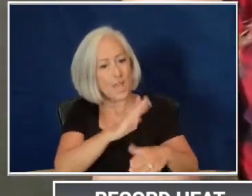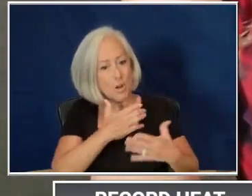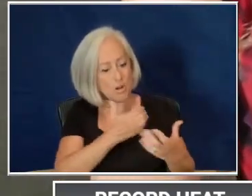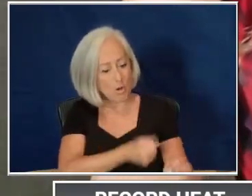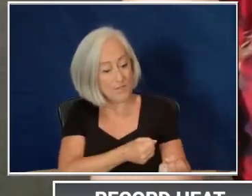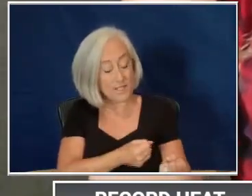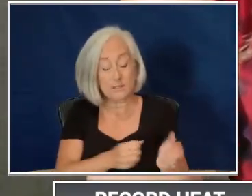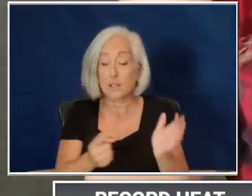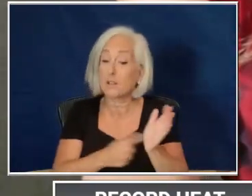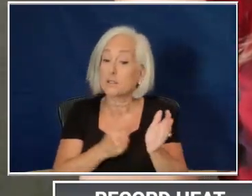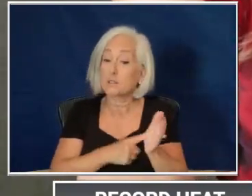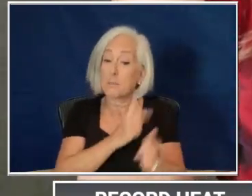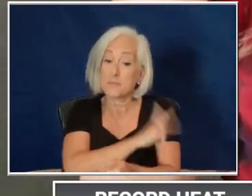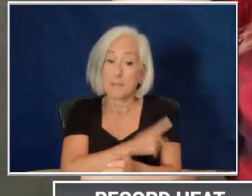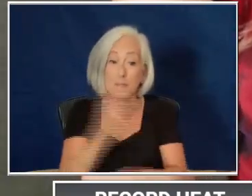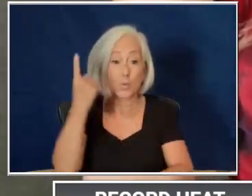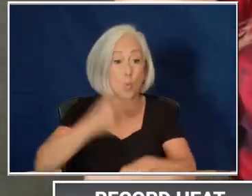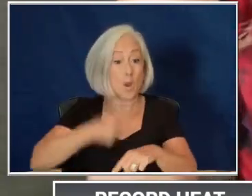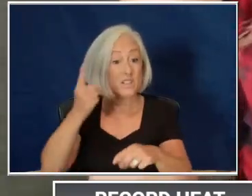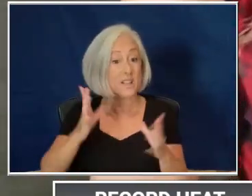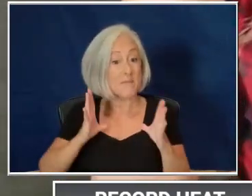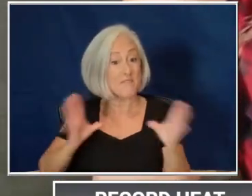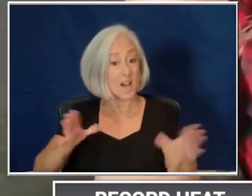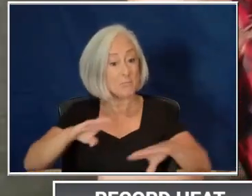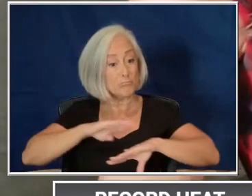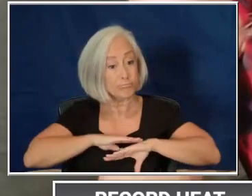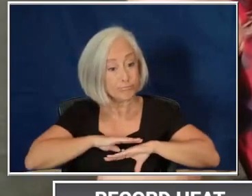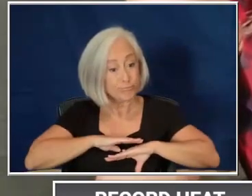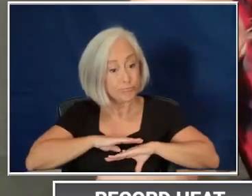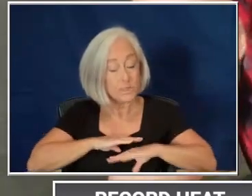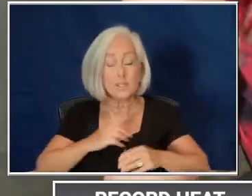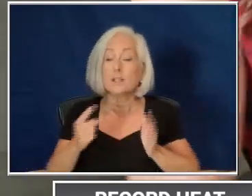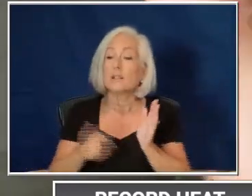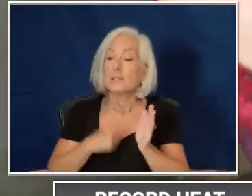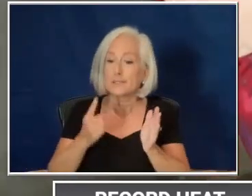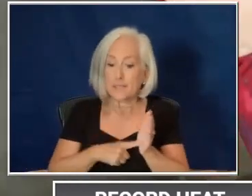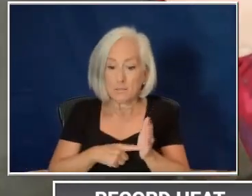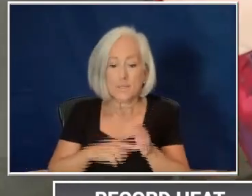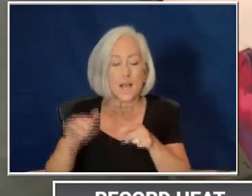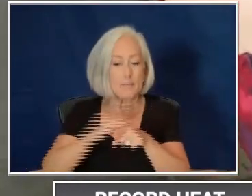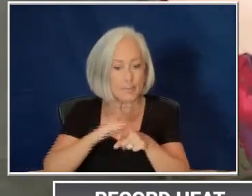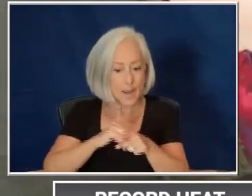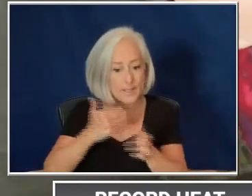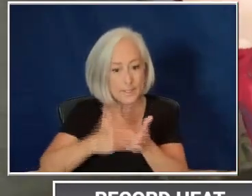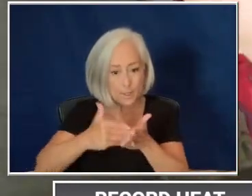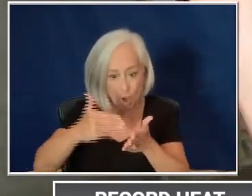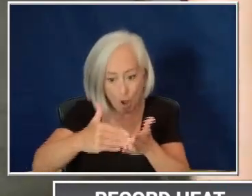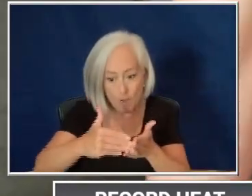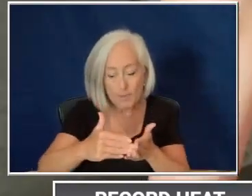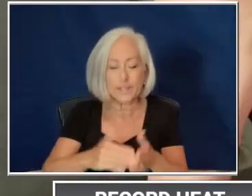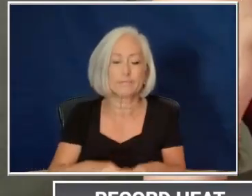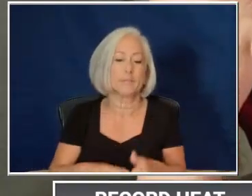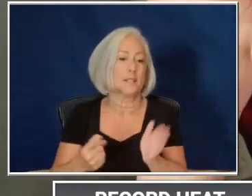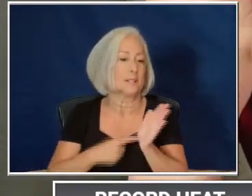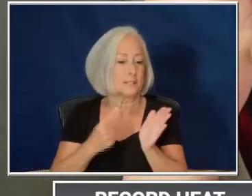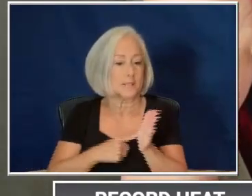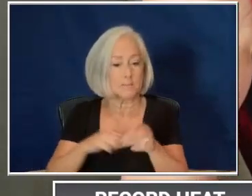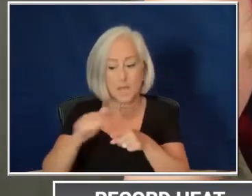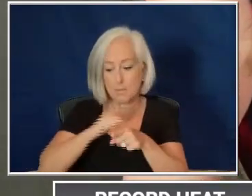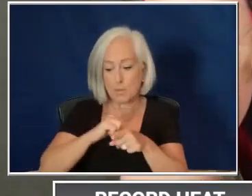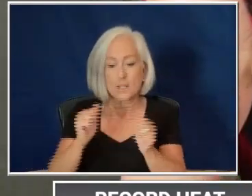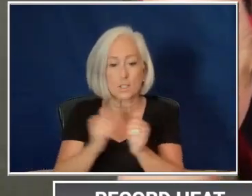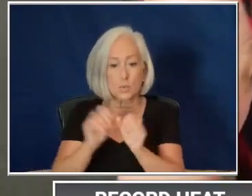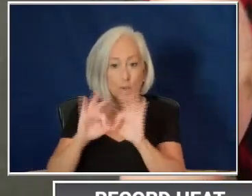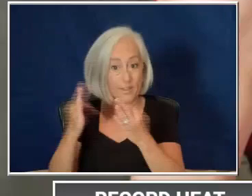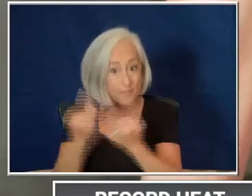Other people need to practice multiple times, and then they also need to practice with family if family is assisting them. So there's times where we'll do it